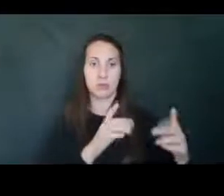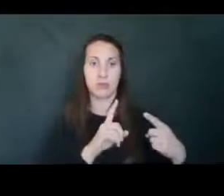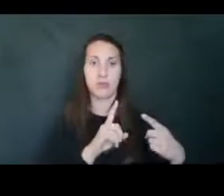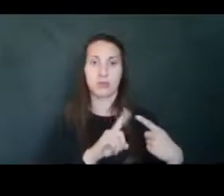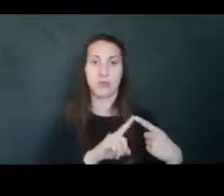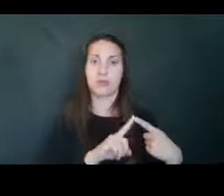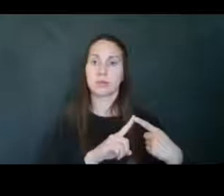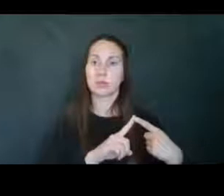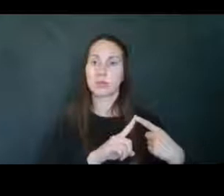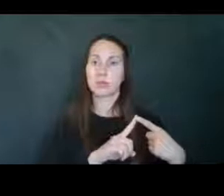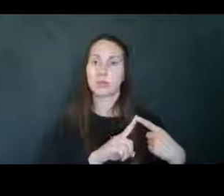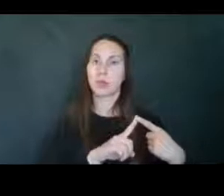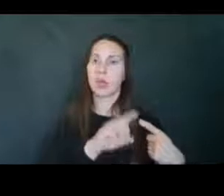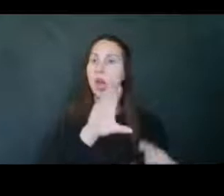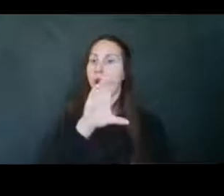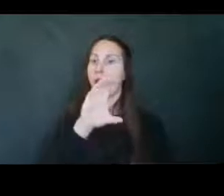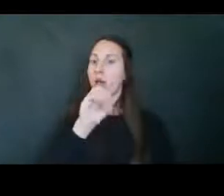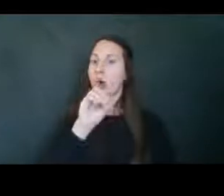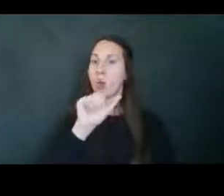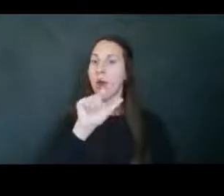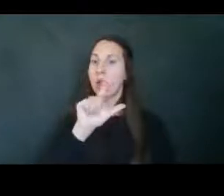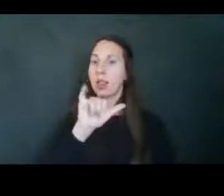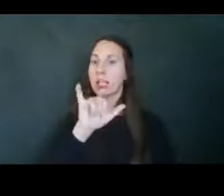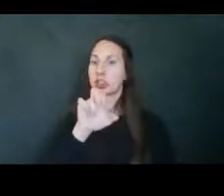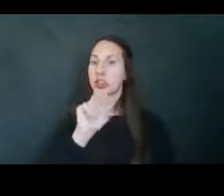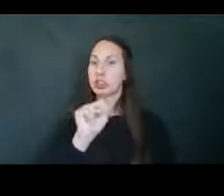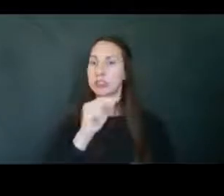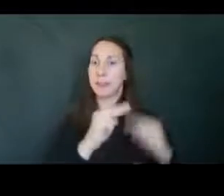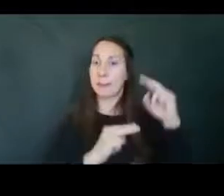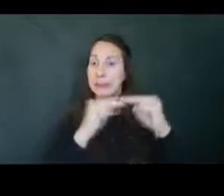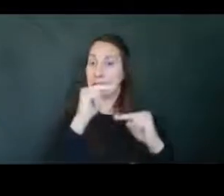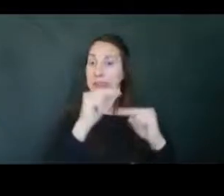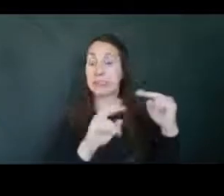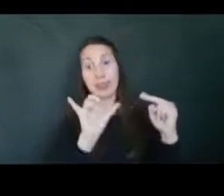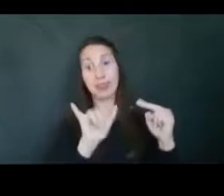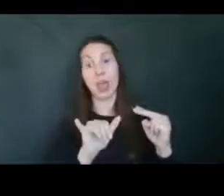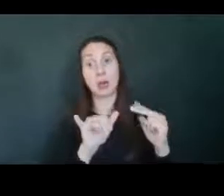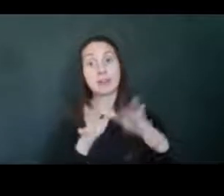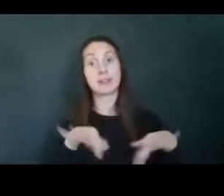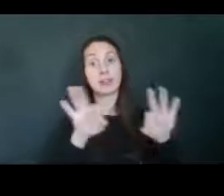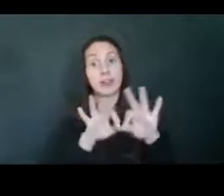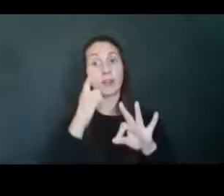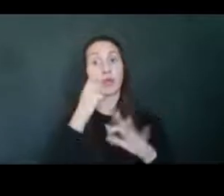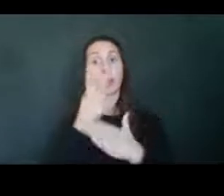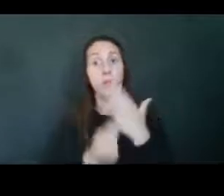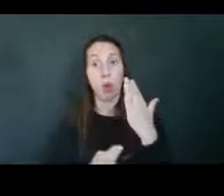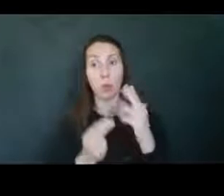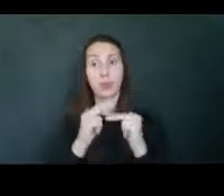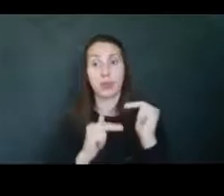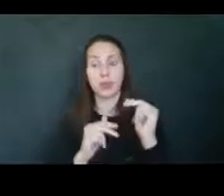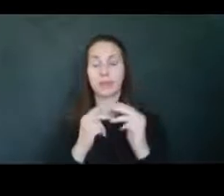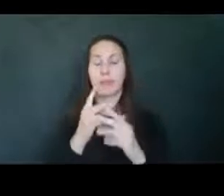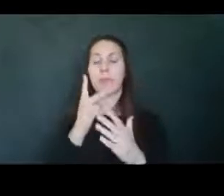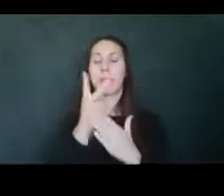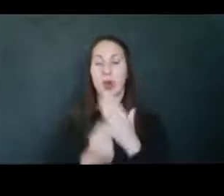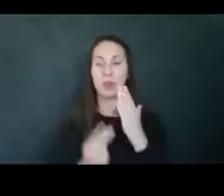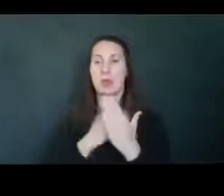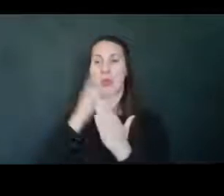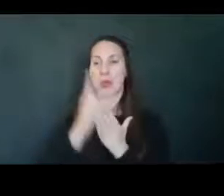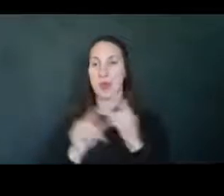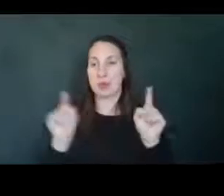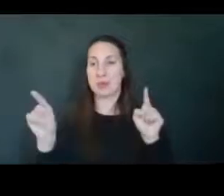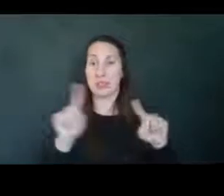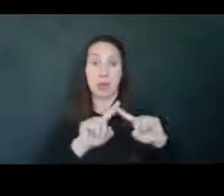The coalition building was significant in both programs, but the basis of Hamer Cause really